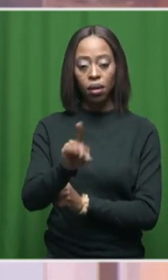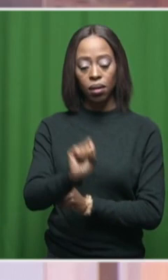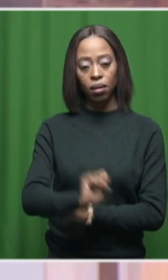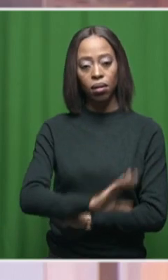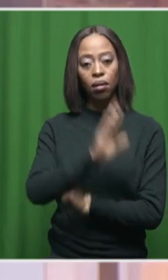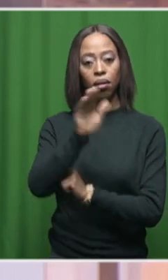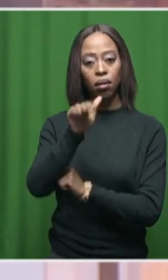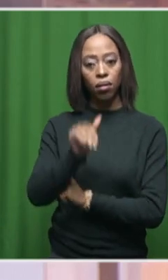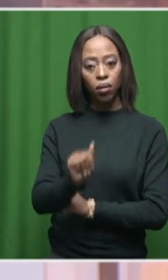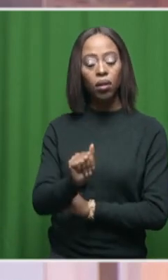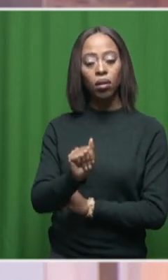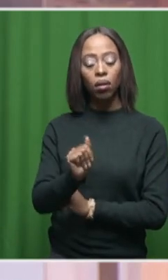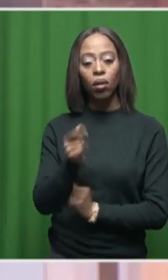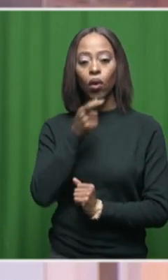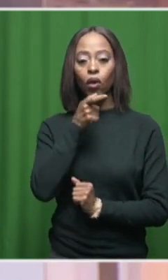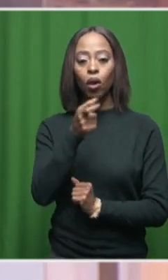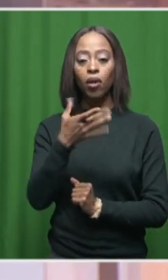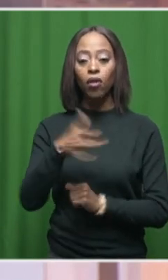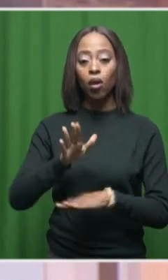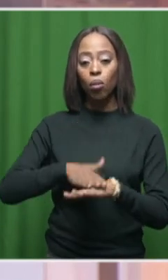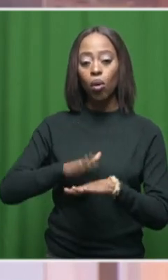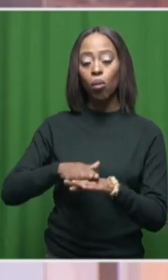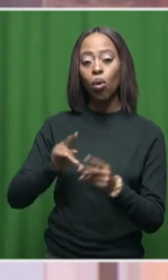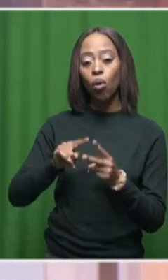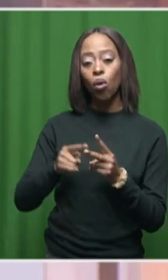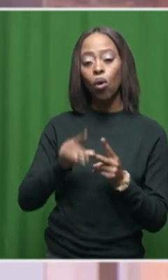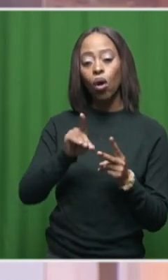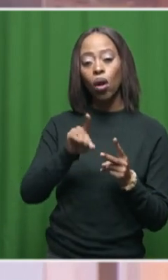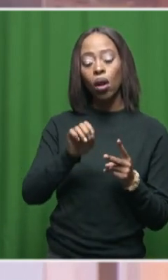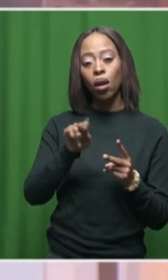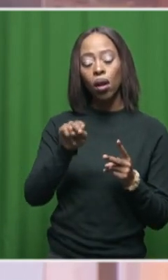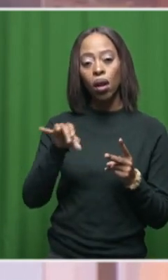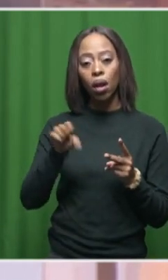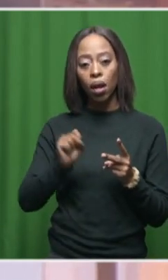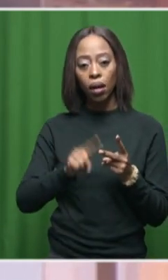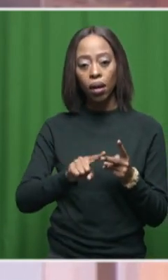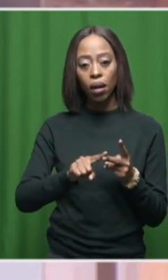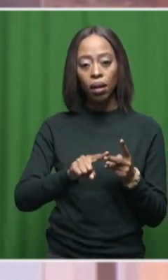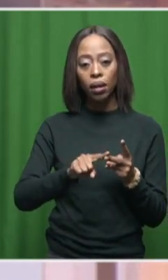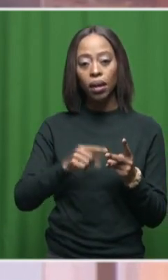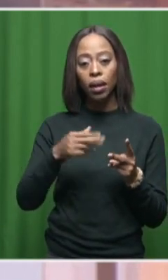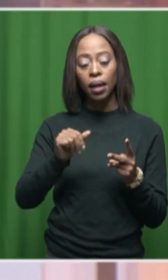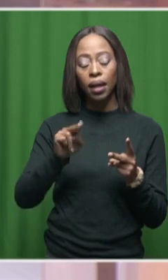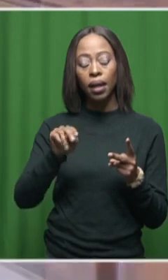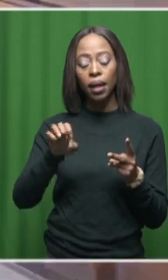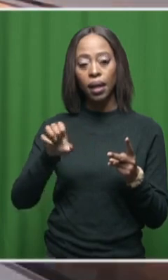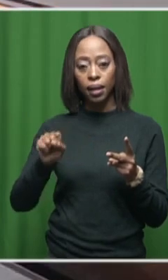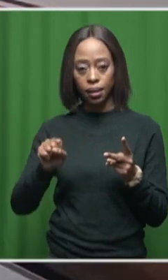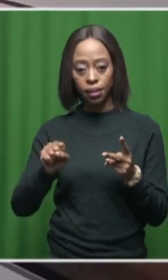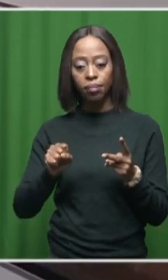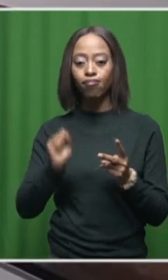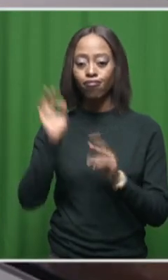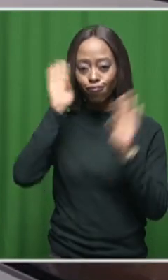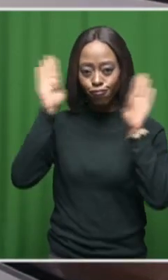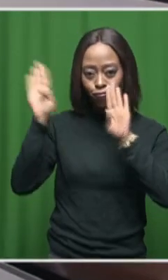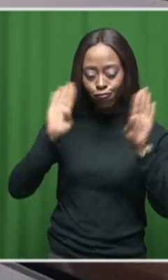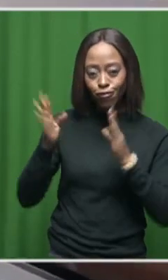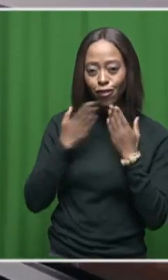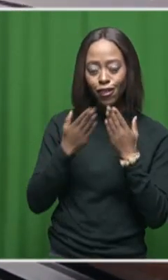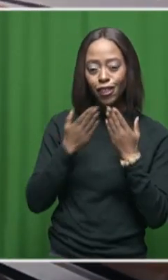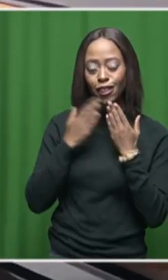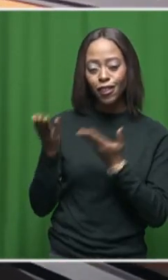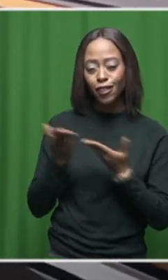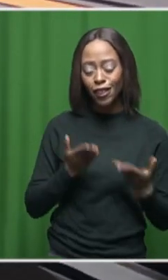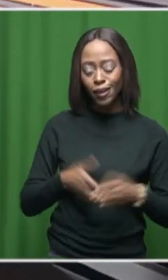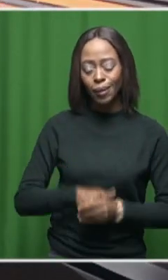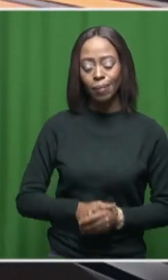PFERD South Africa has mentioned. And for more on this, we are joined in studio by Phillips and Hannes Northman. Gentlemen, a very good morning. Thank you so much for joining us. Welcome.